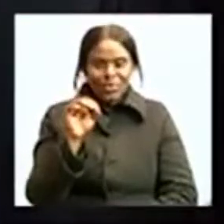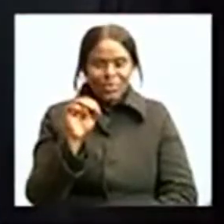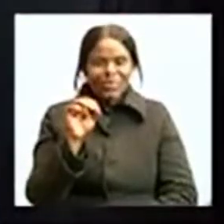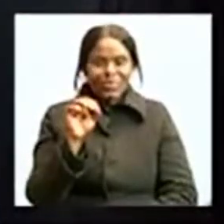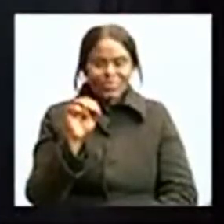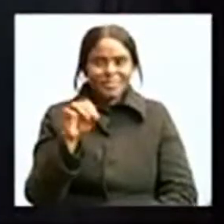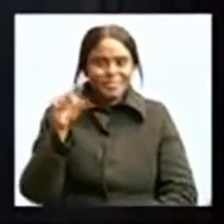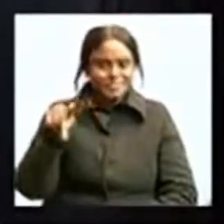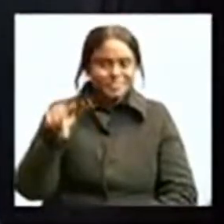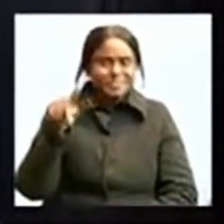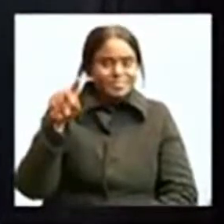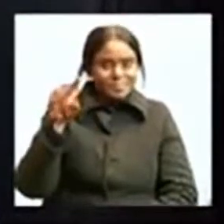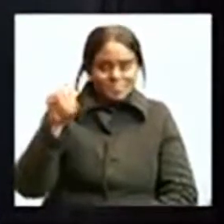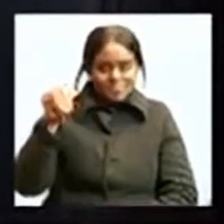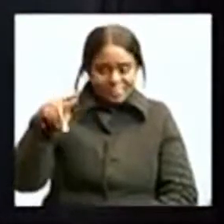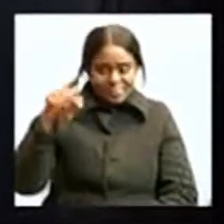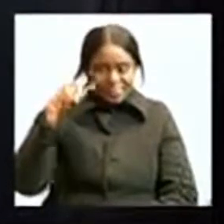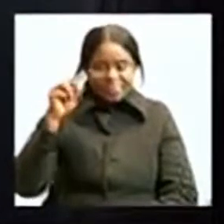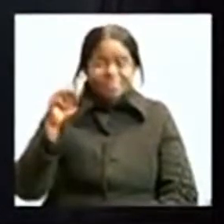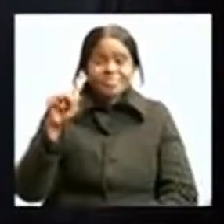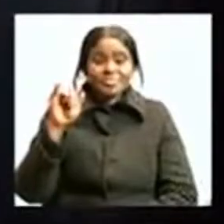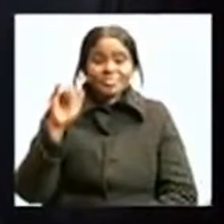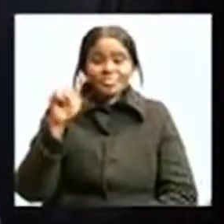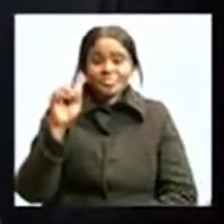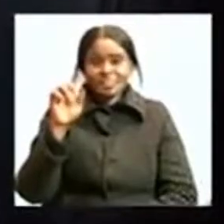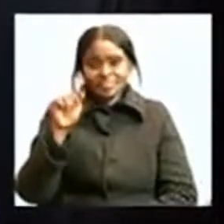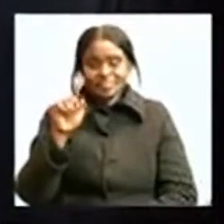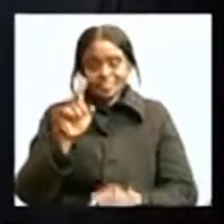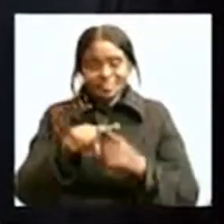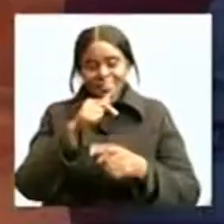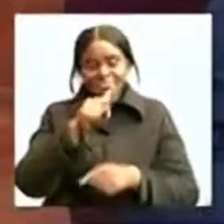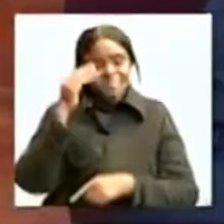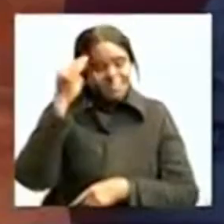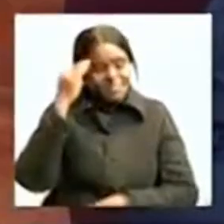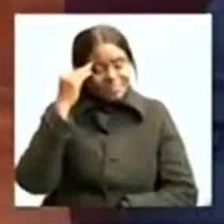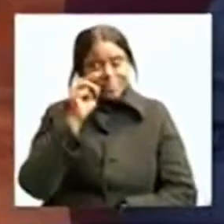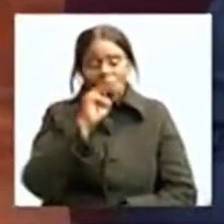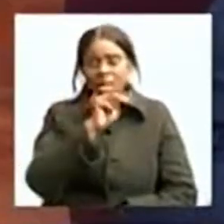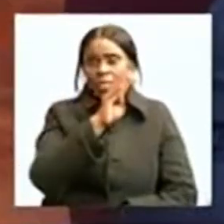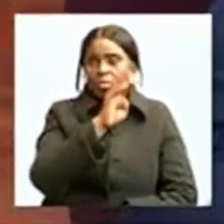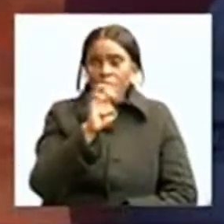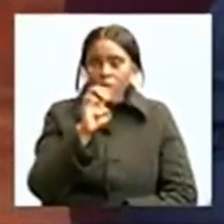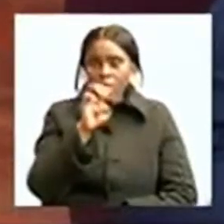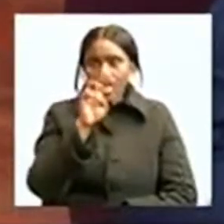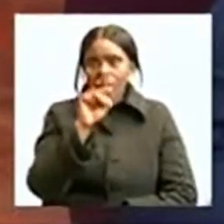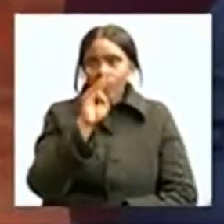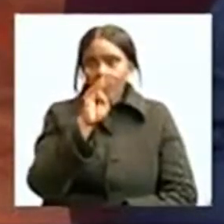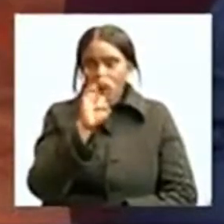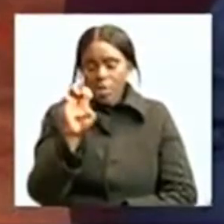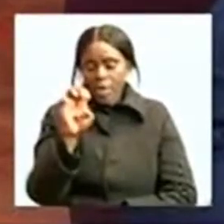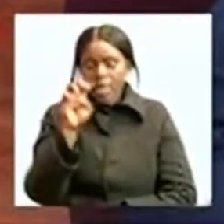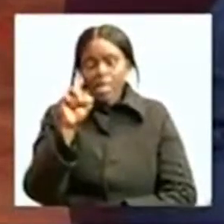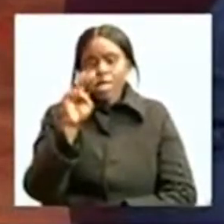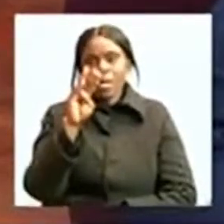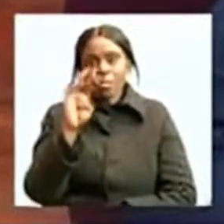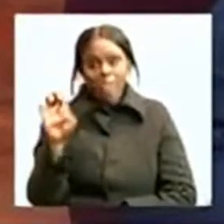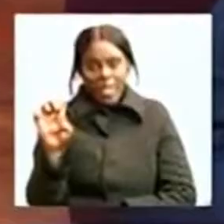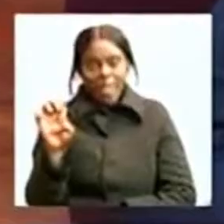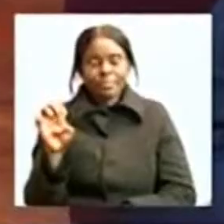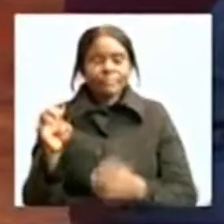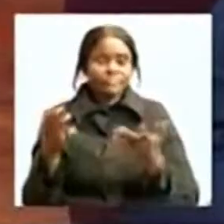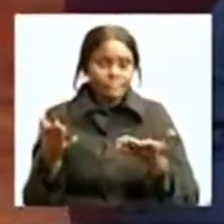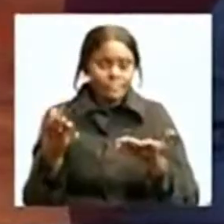Mudelo, MP for Mitete. But he knows me as Mbwe, Mbwe,